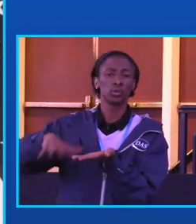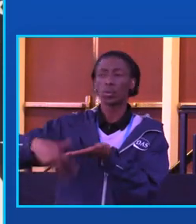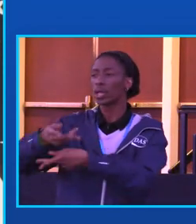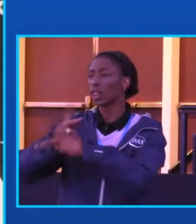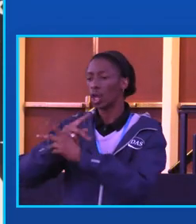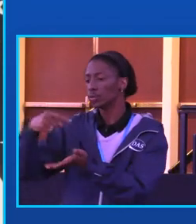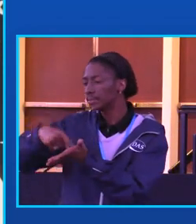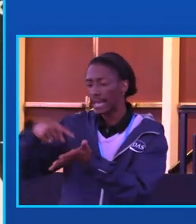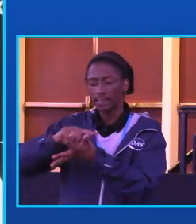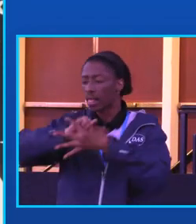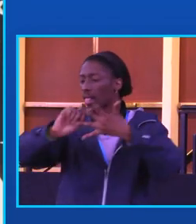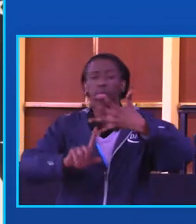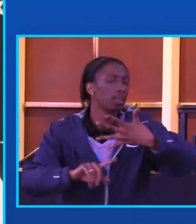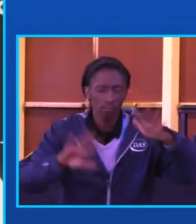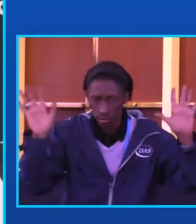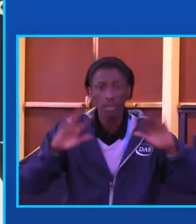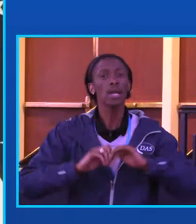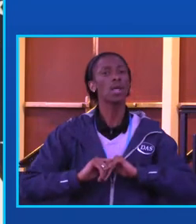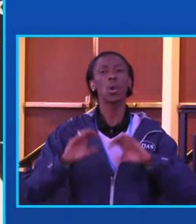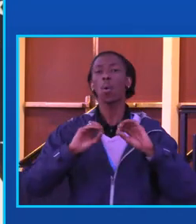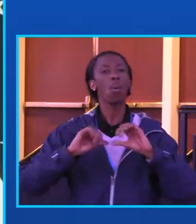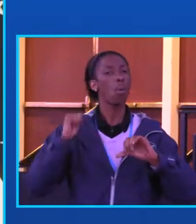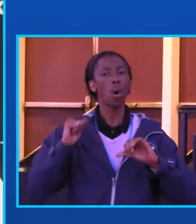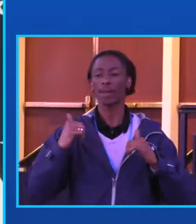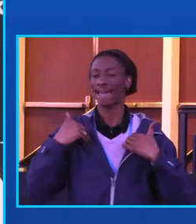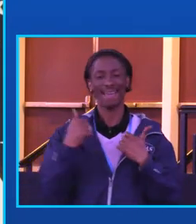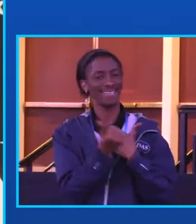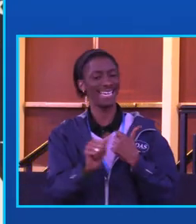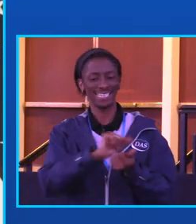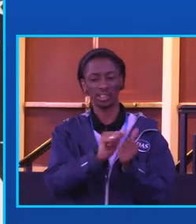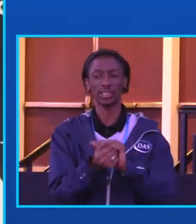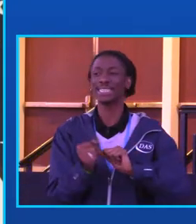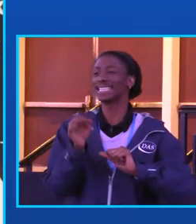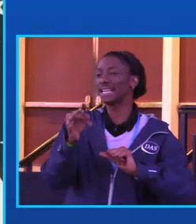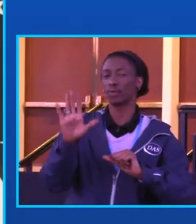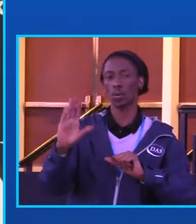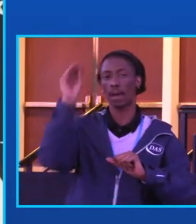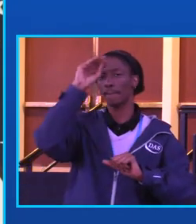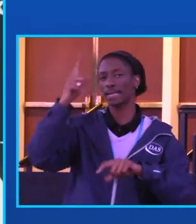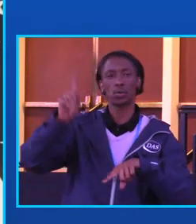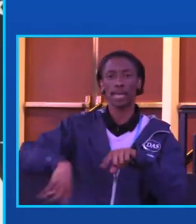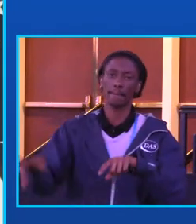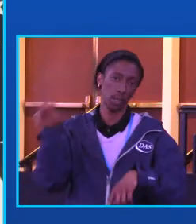will not be meaningful change if you cannot have your voice heard.